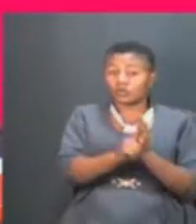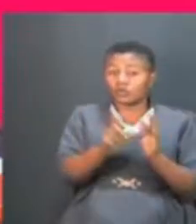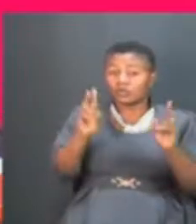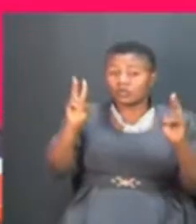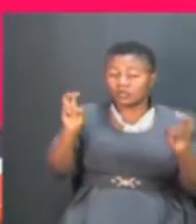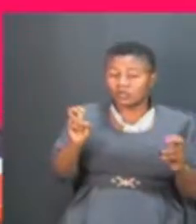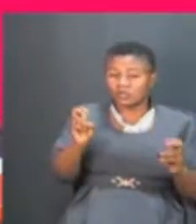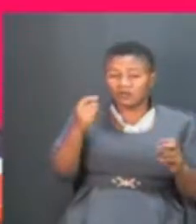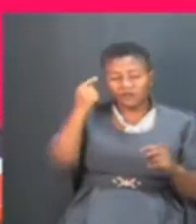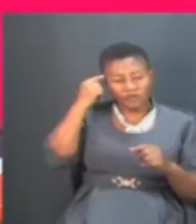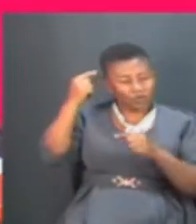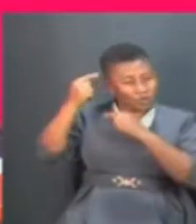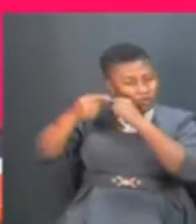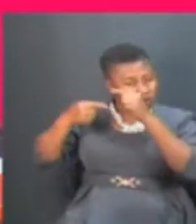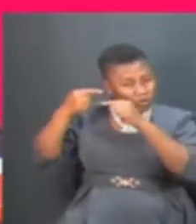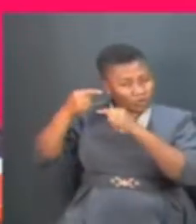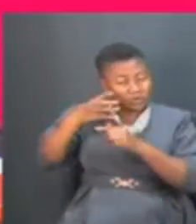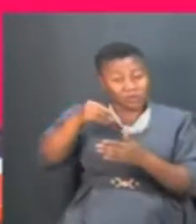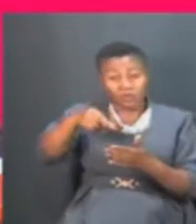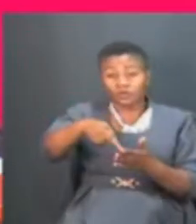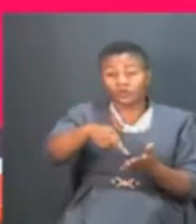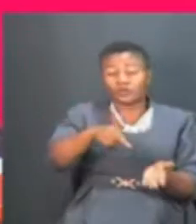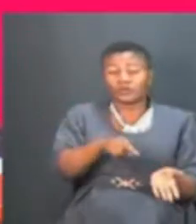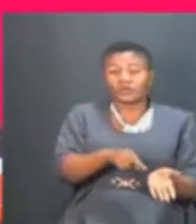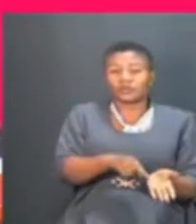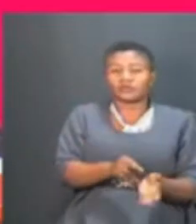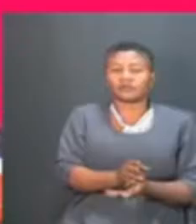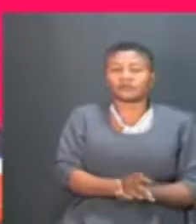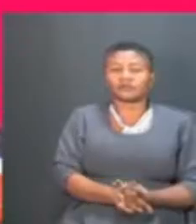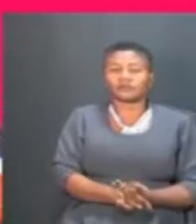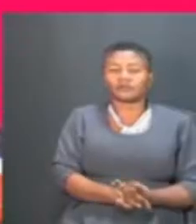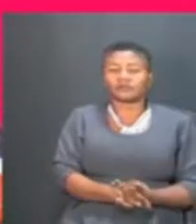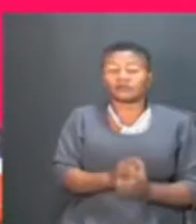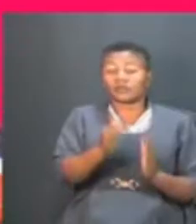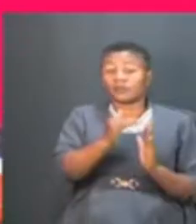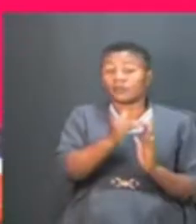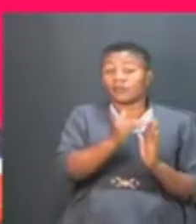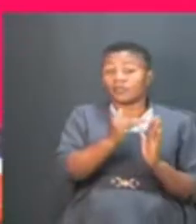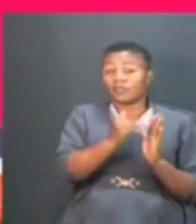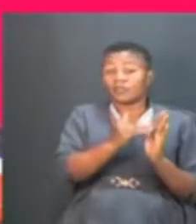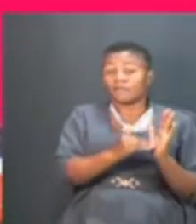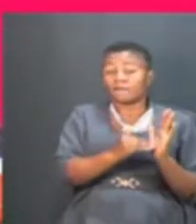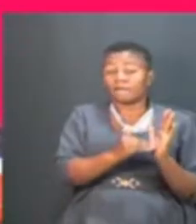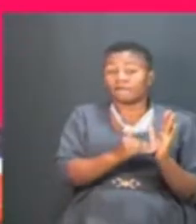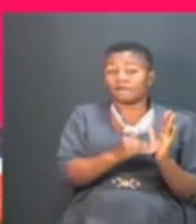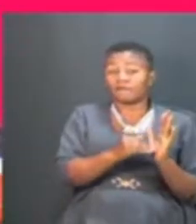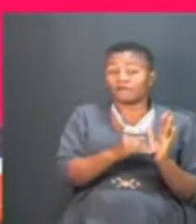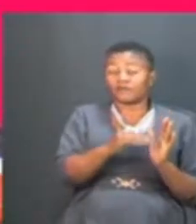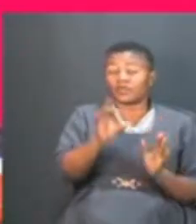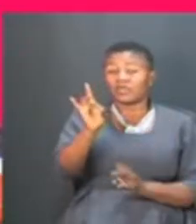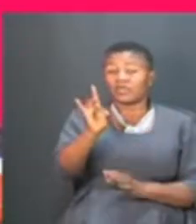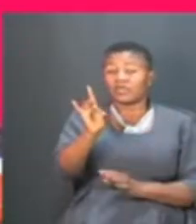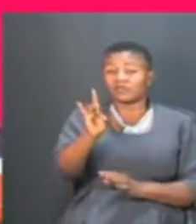consideration and reports. Item numbered